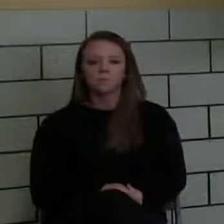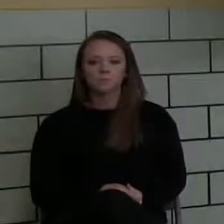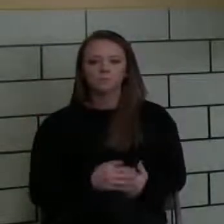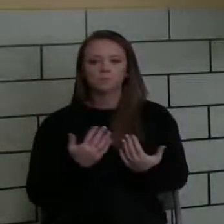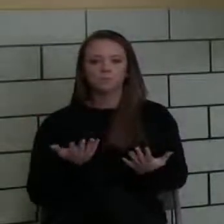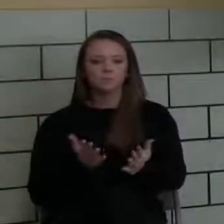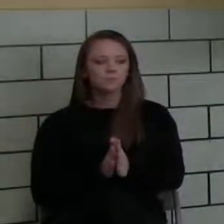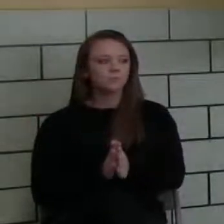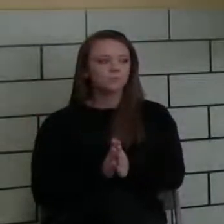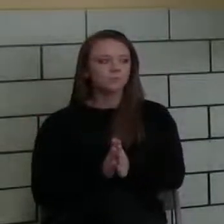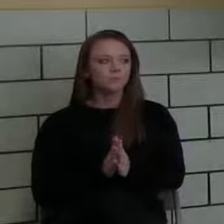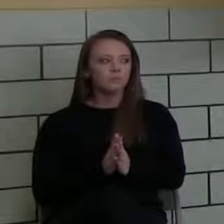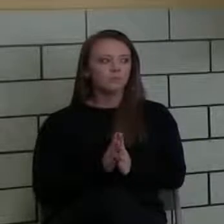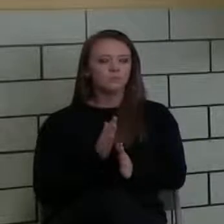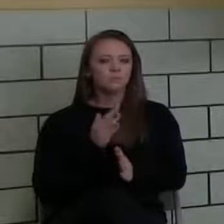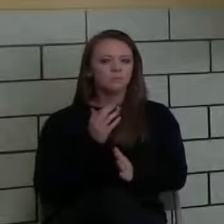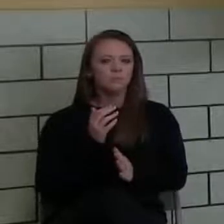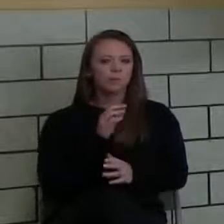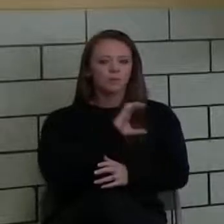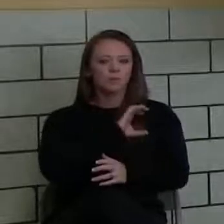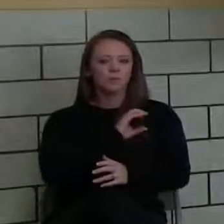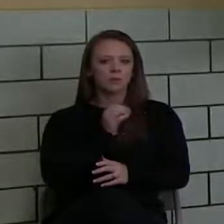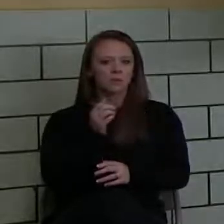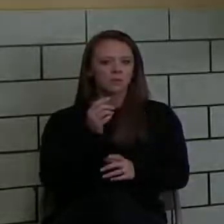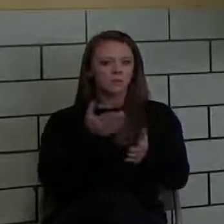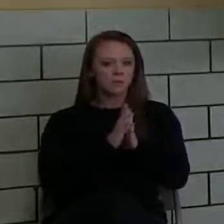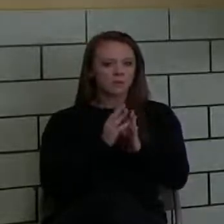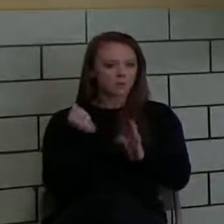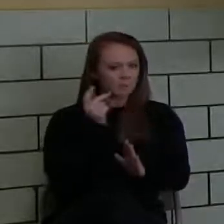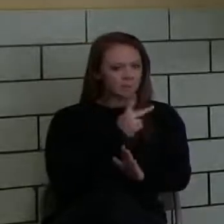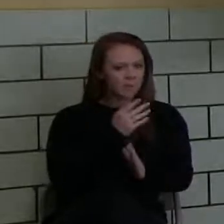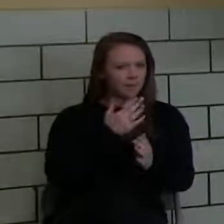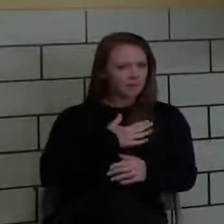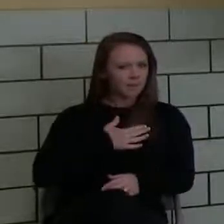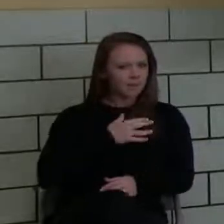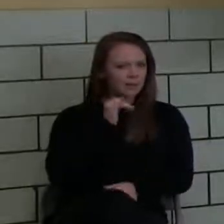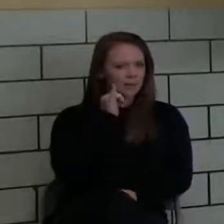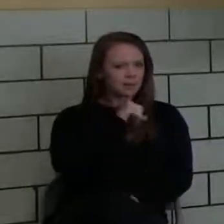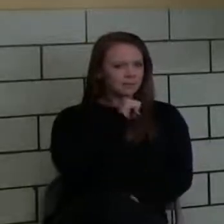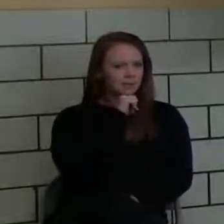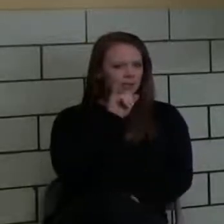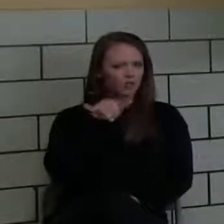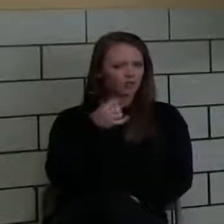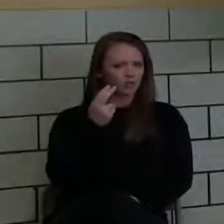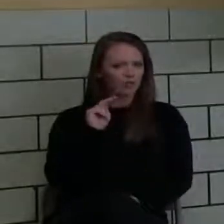So, could you put that back over? That is not John